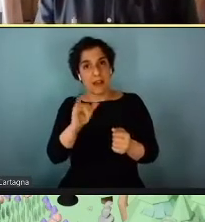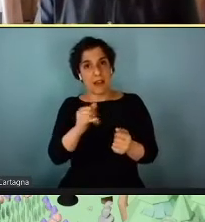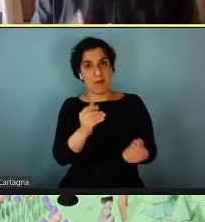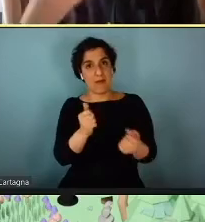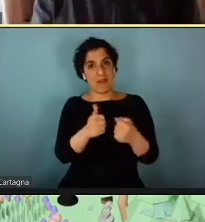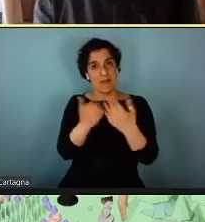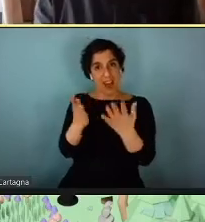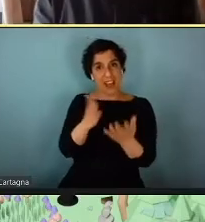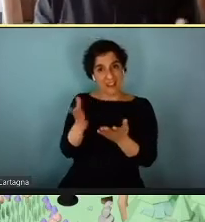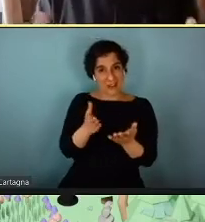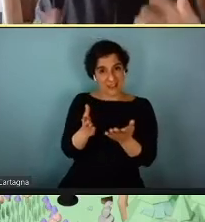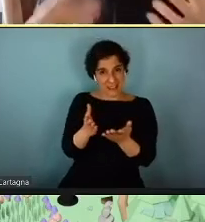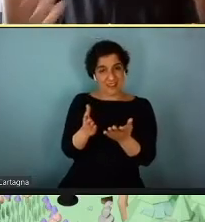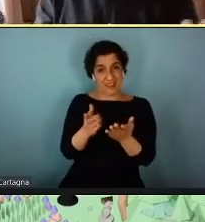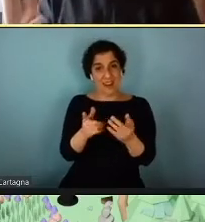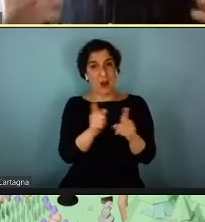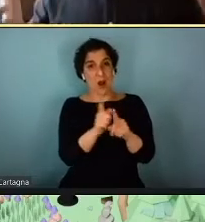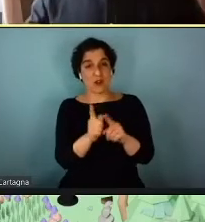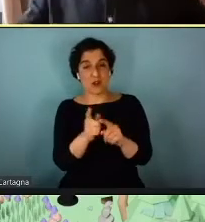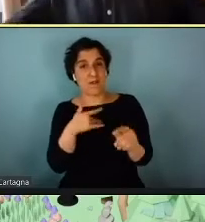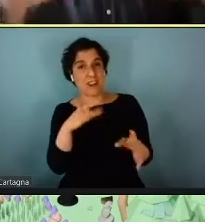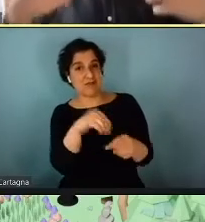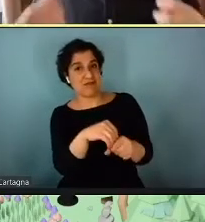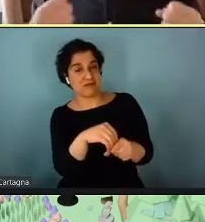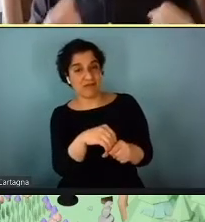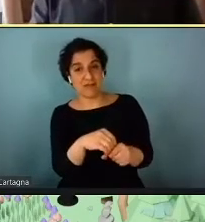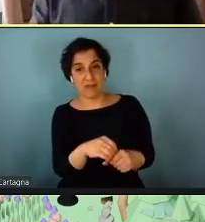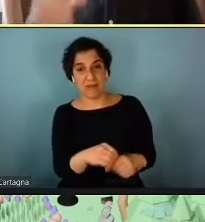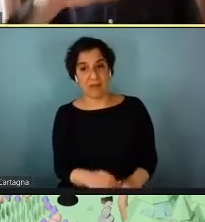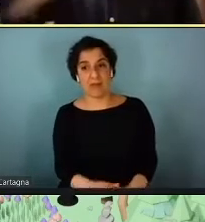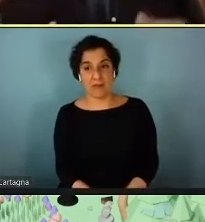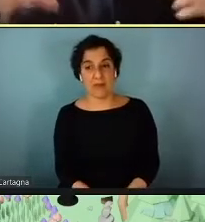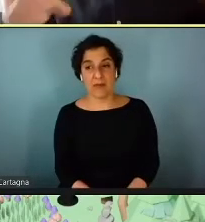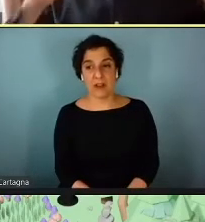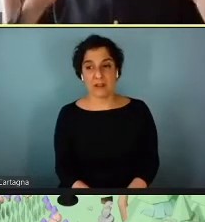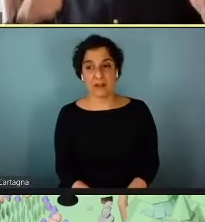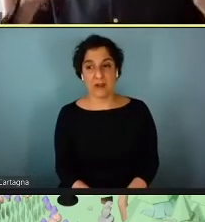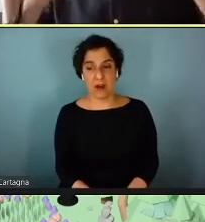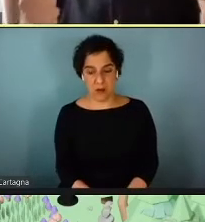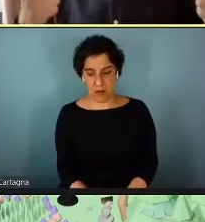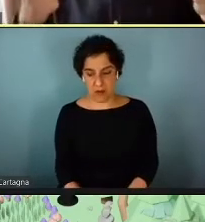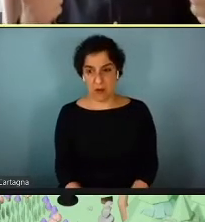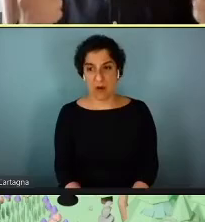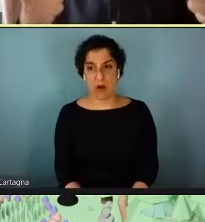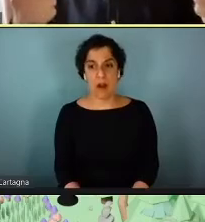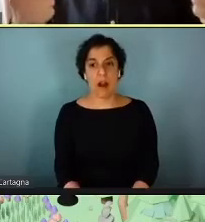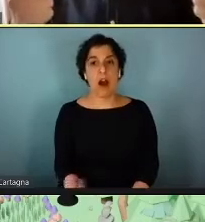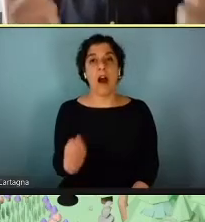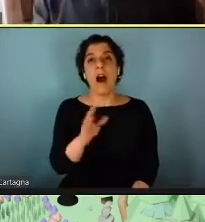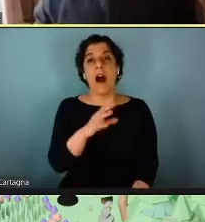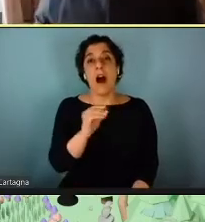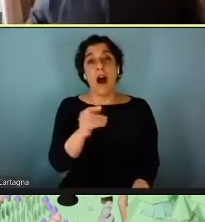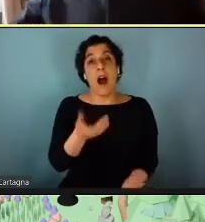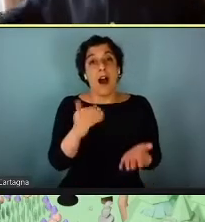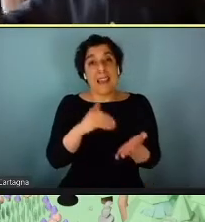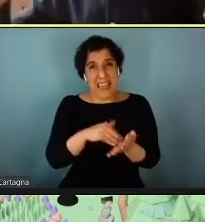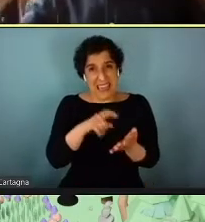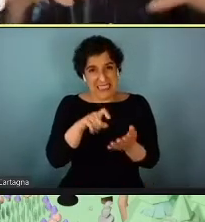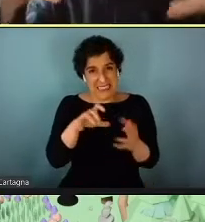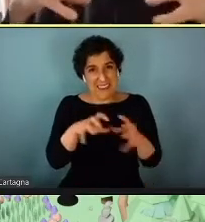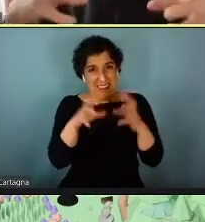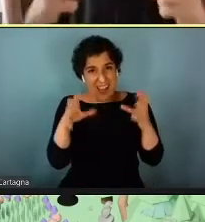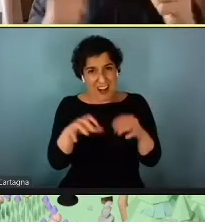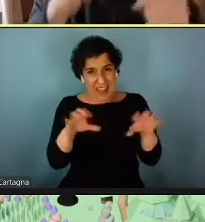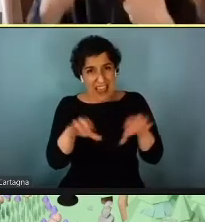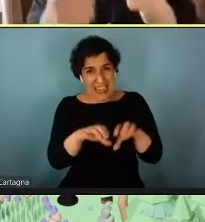that can be engaged. So this is kind of it needs a lot of activism to bring these